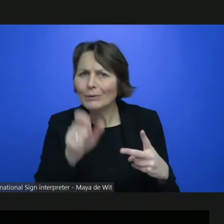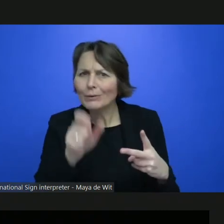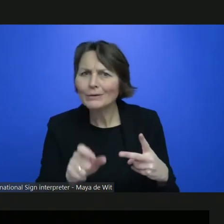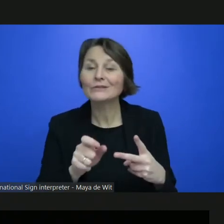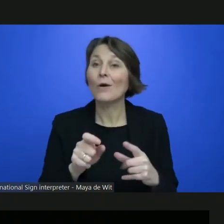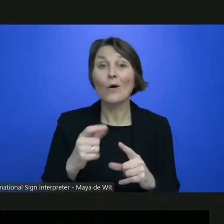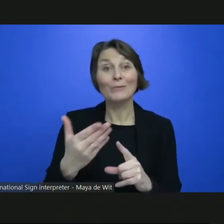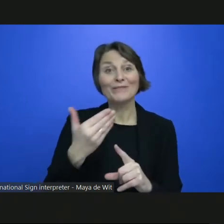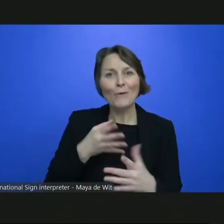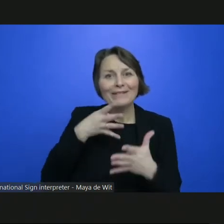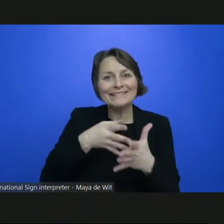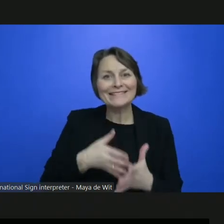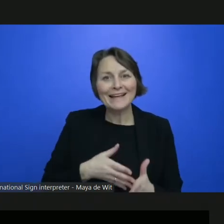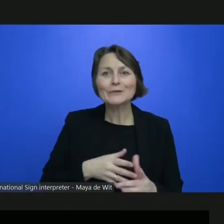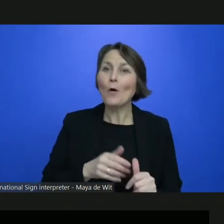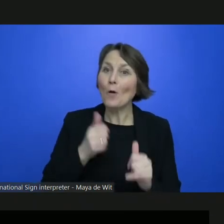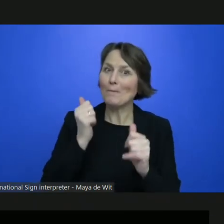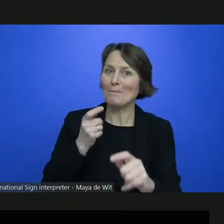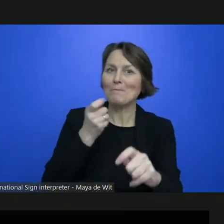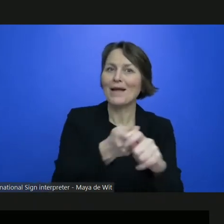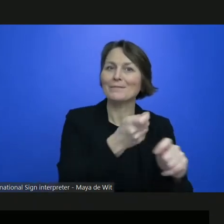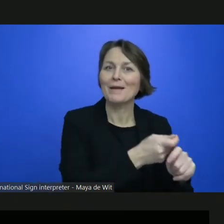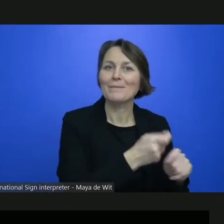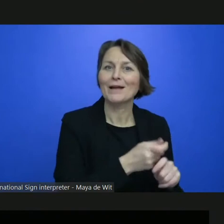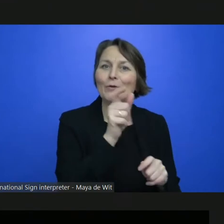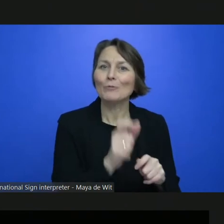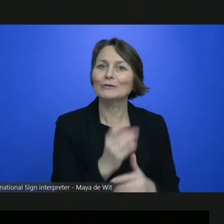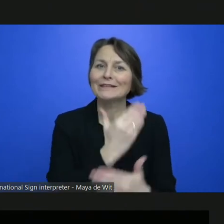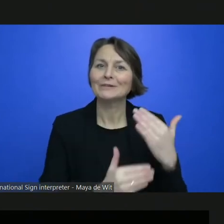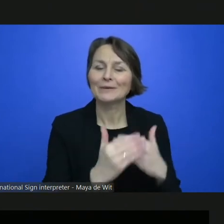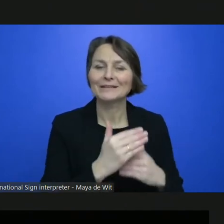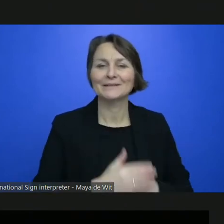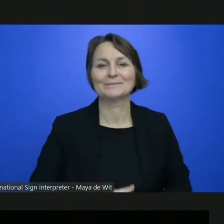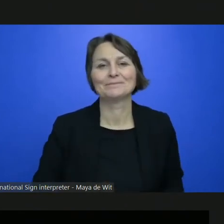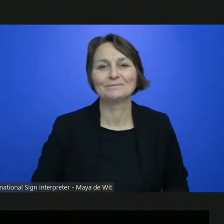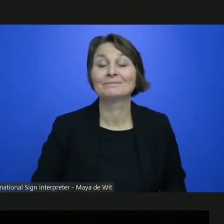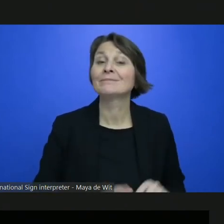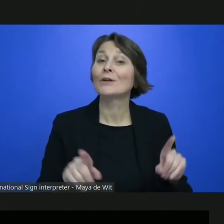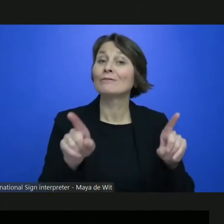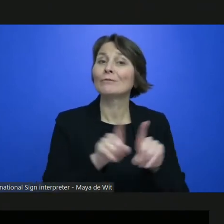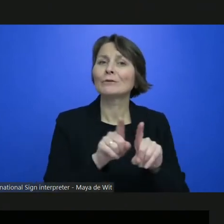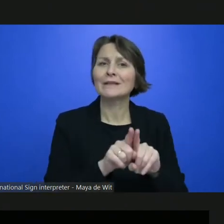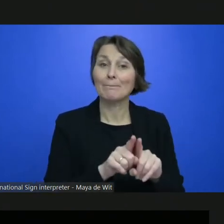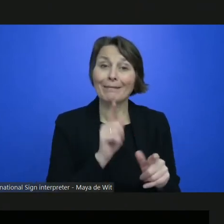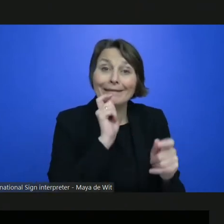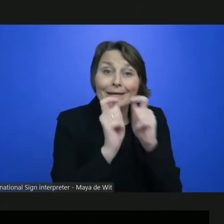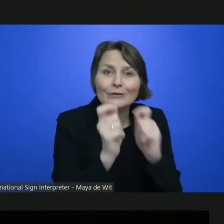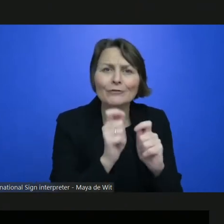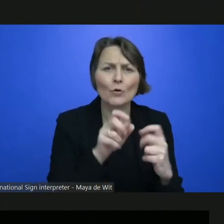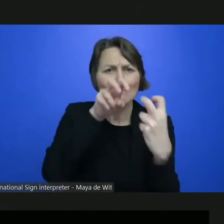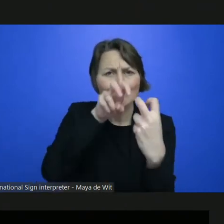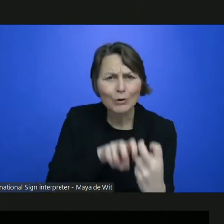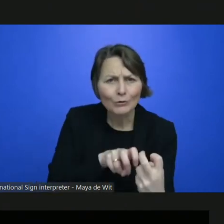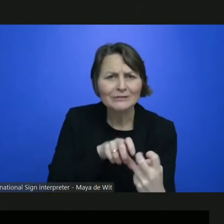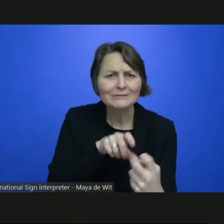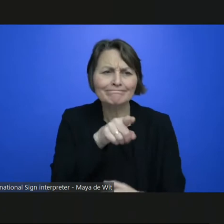video interviews, for example, which assess the extent to which your nonverbal communications, your word choice, your voice pattern, even